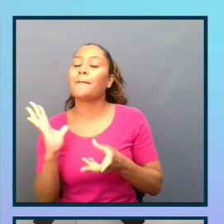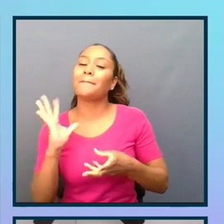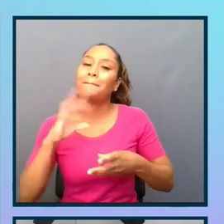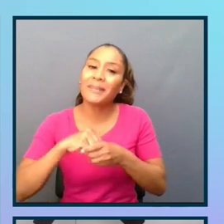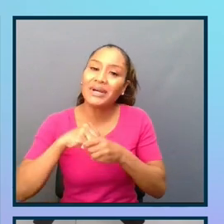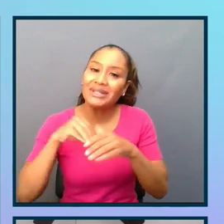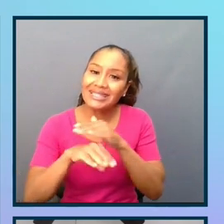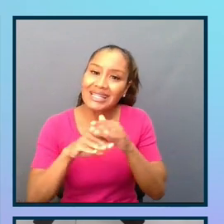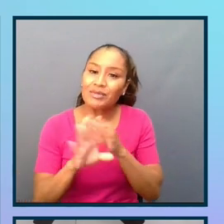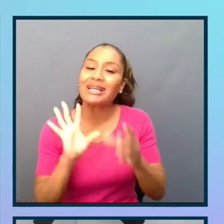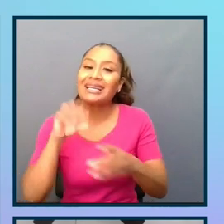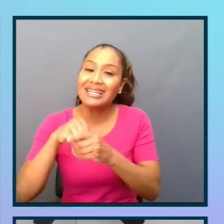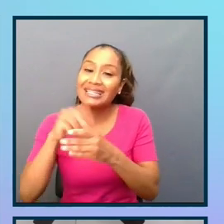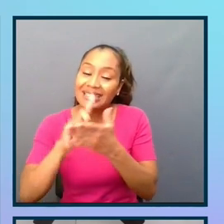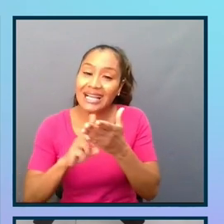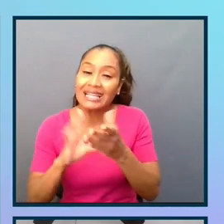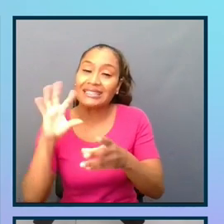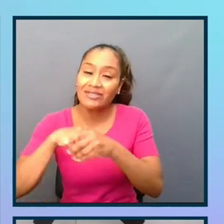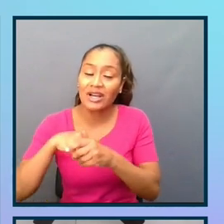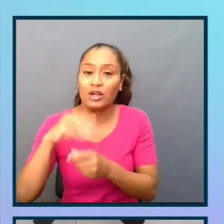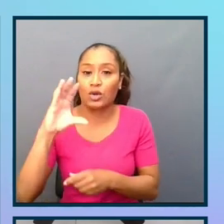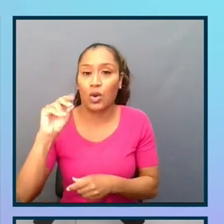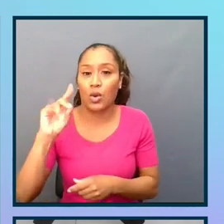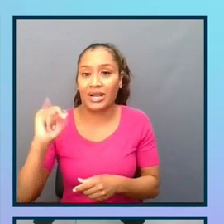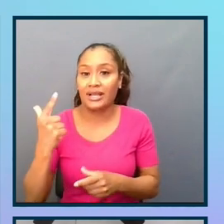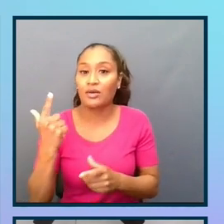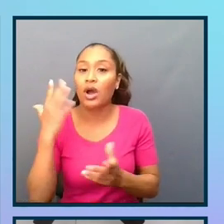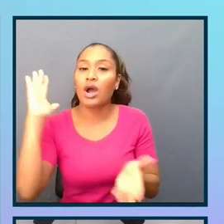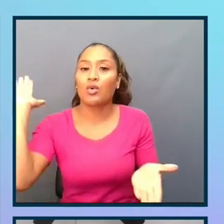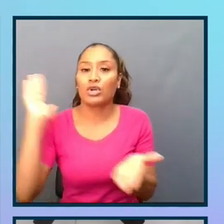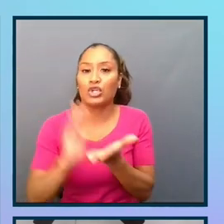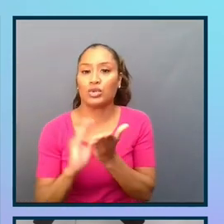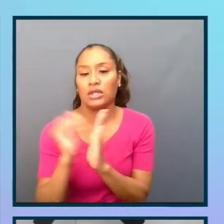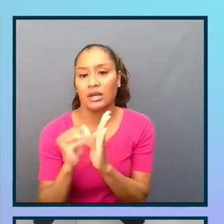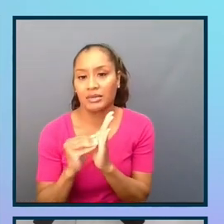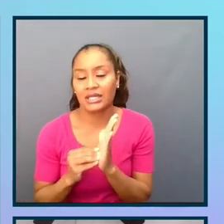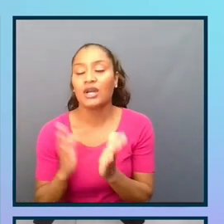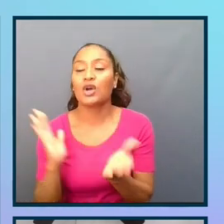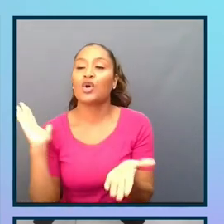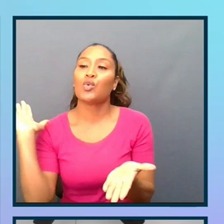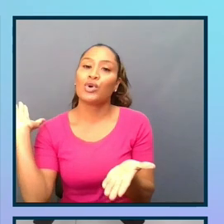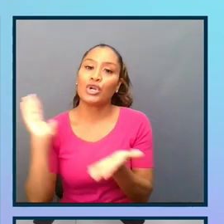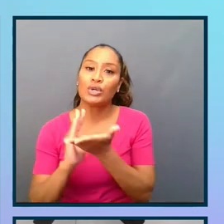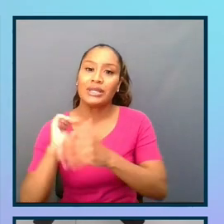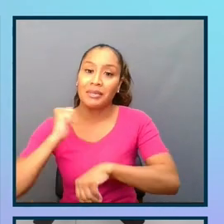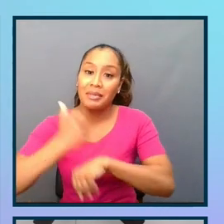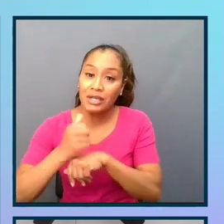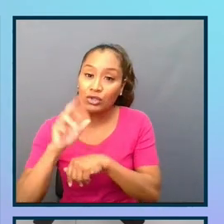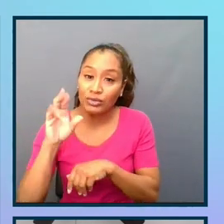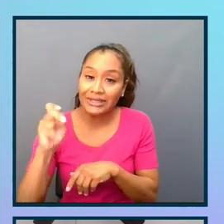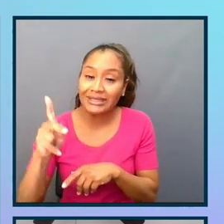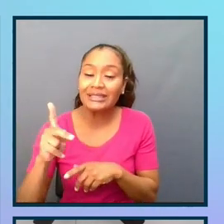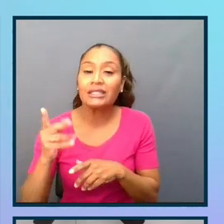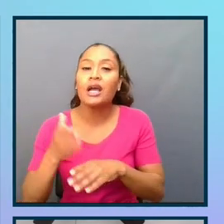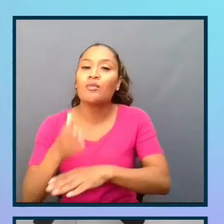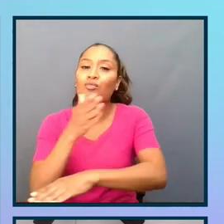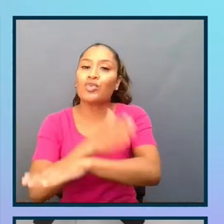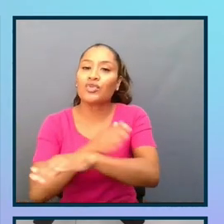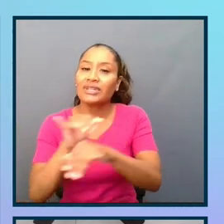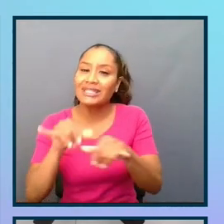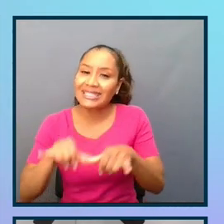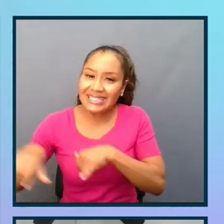components. This is done by reducing documentation, reduces implementation risks, improves consistent